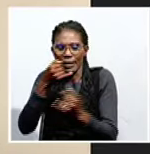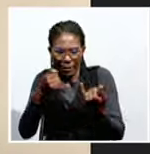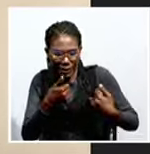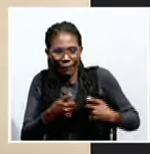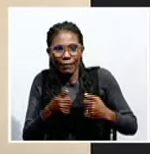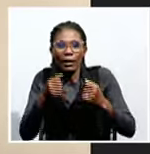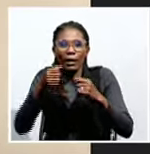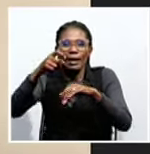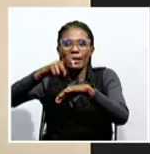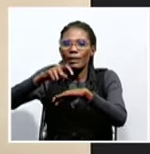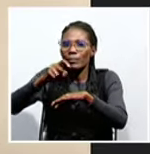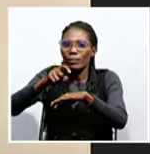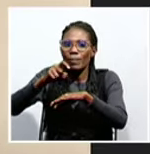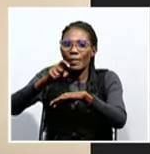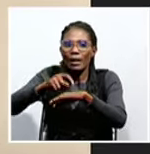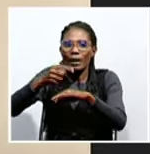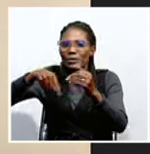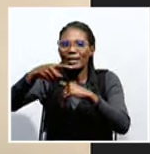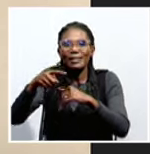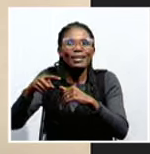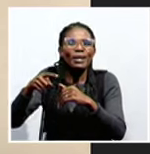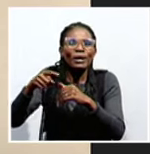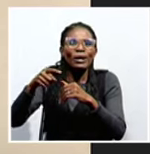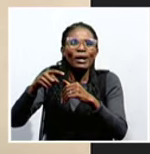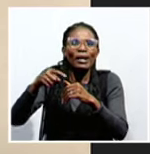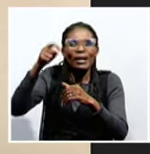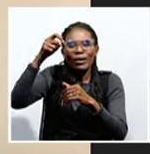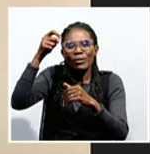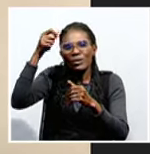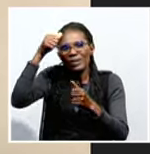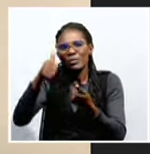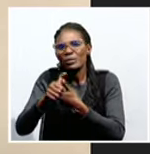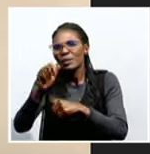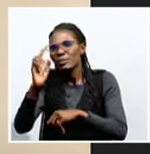You know, everybody's through has a professional and a personal life.